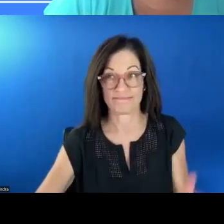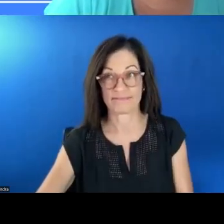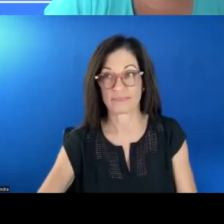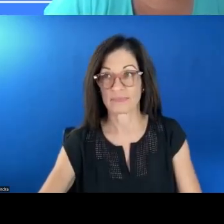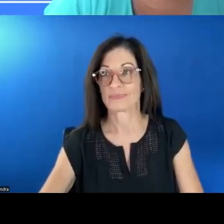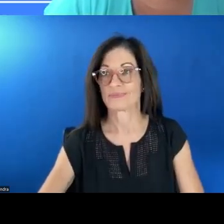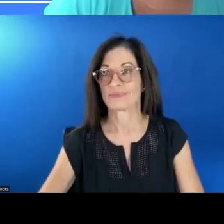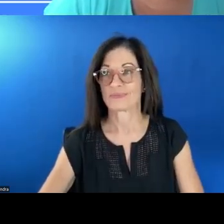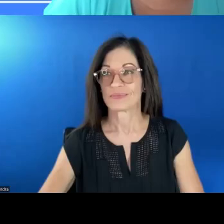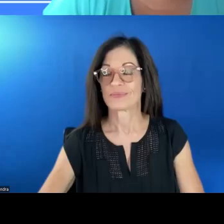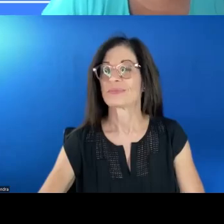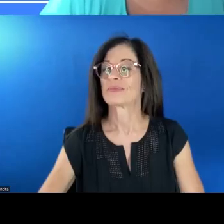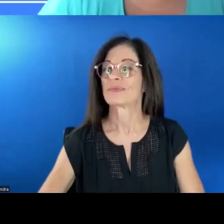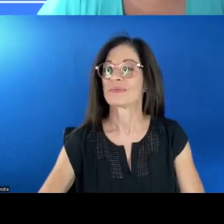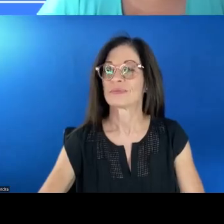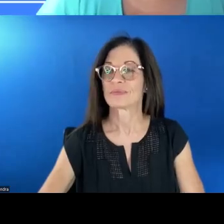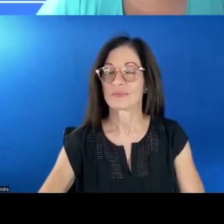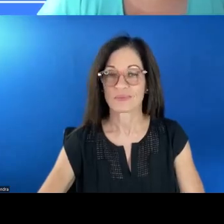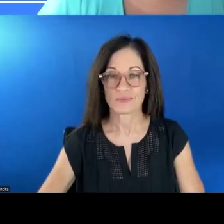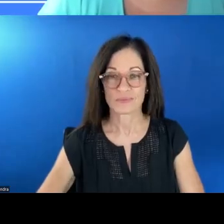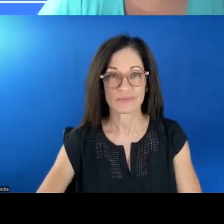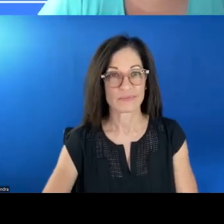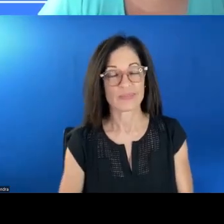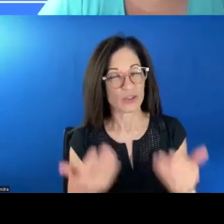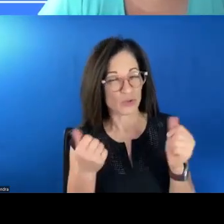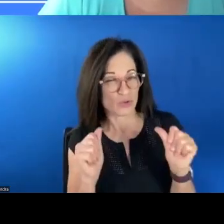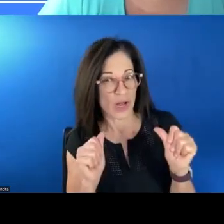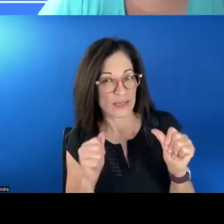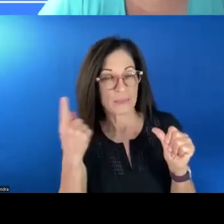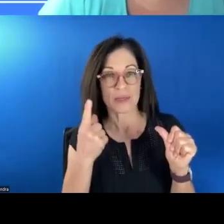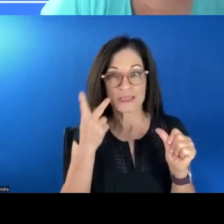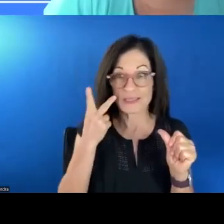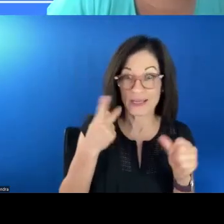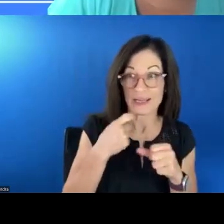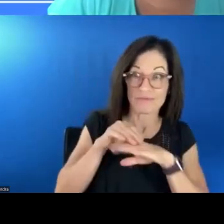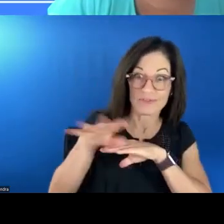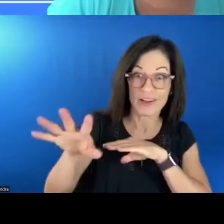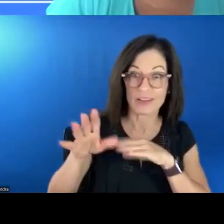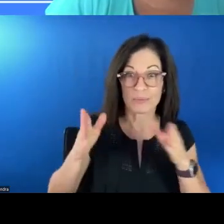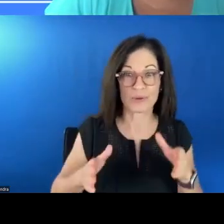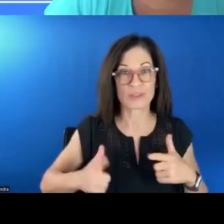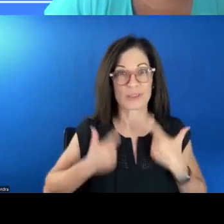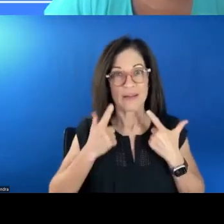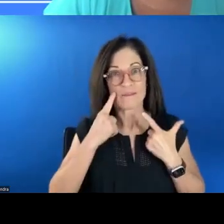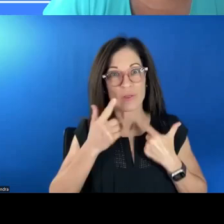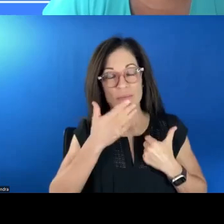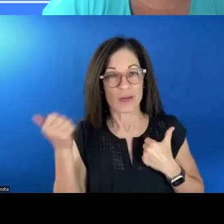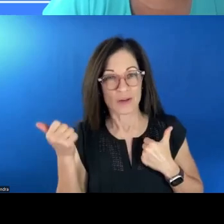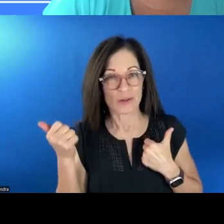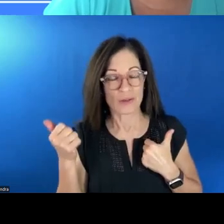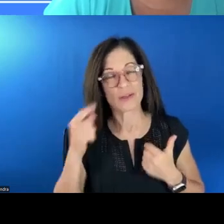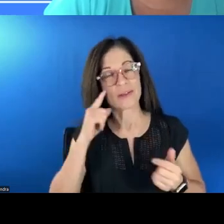try something and see it make change and make somebody's life better. And I think every